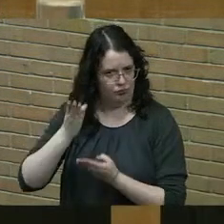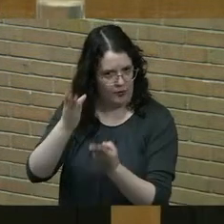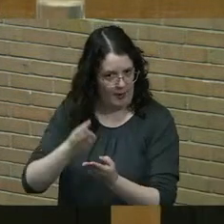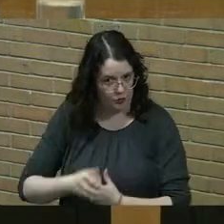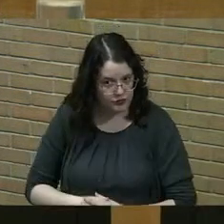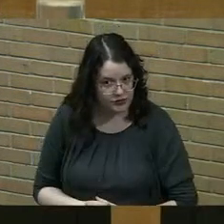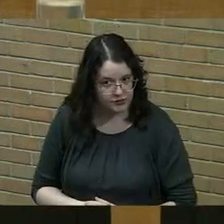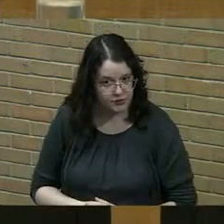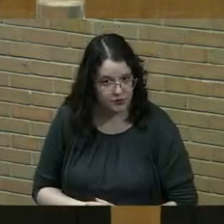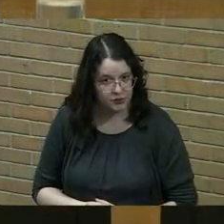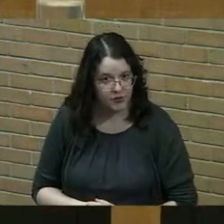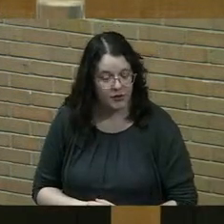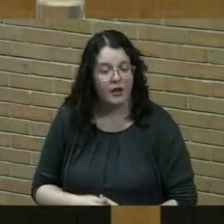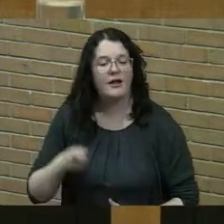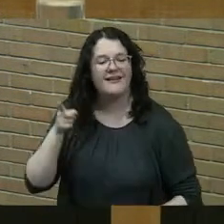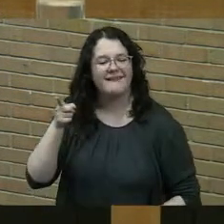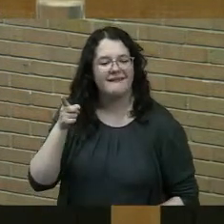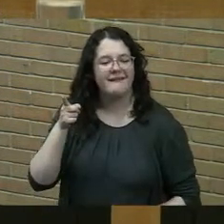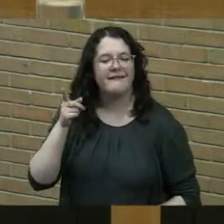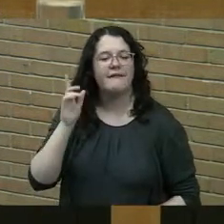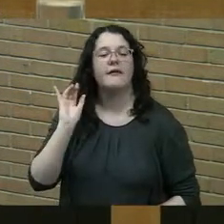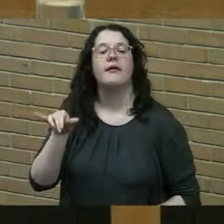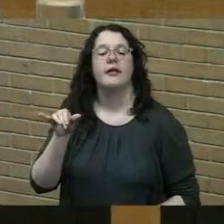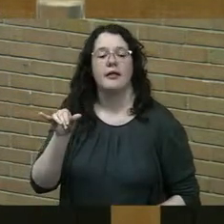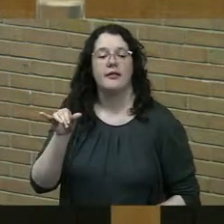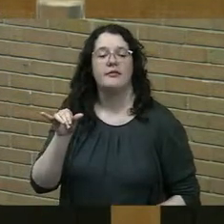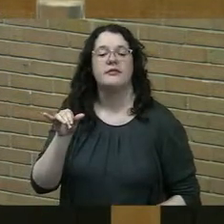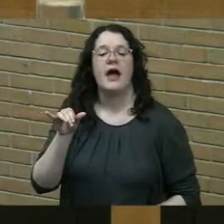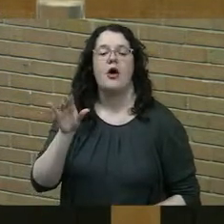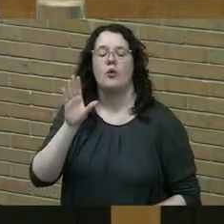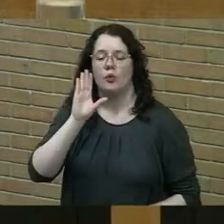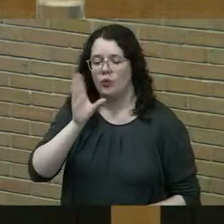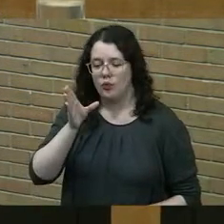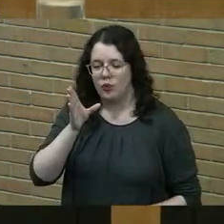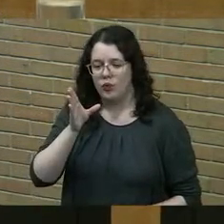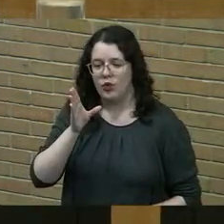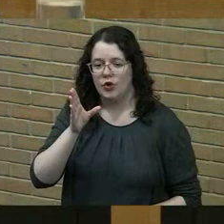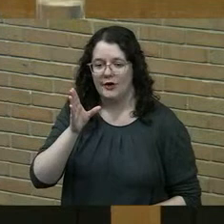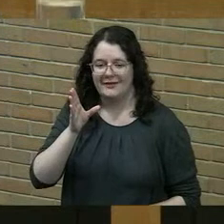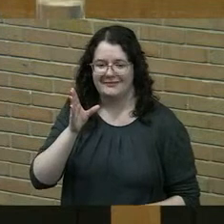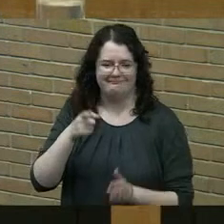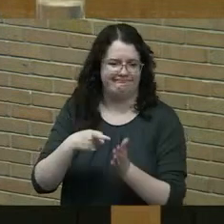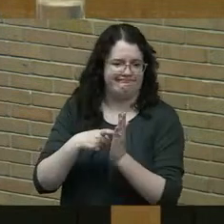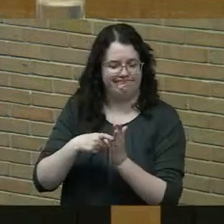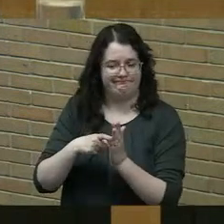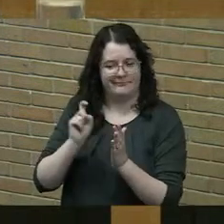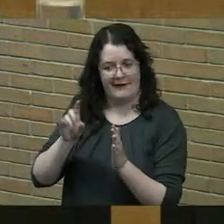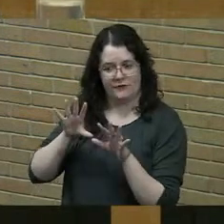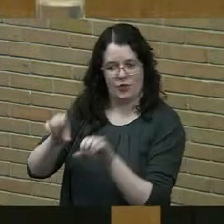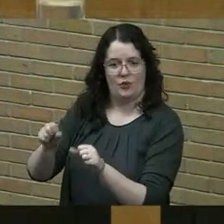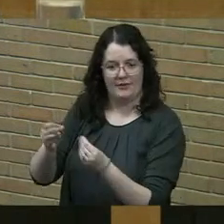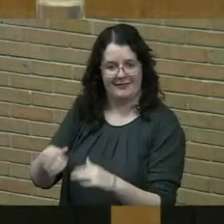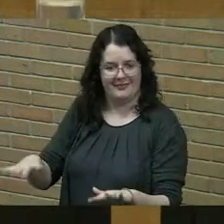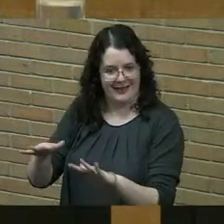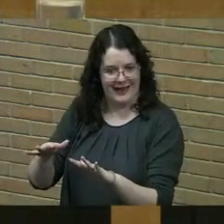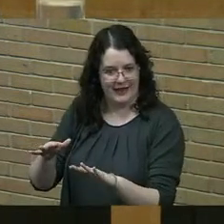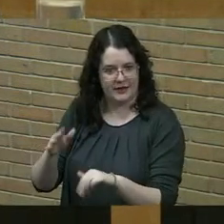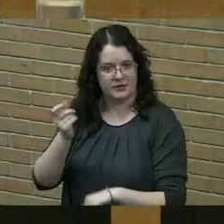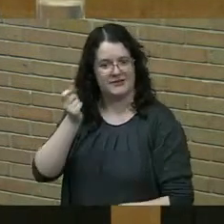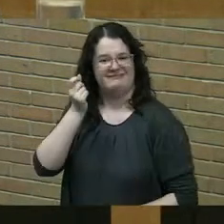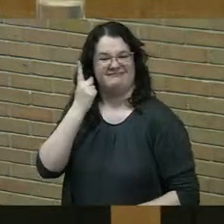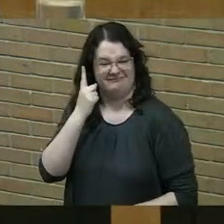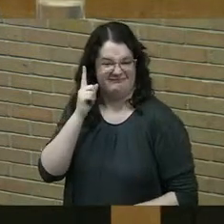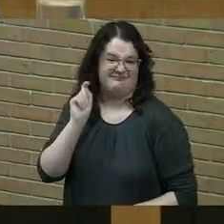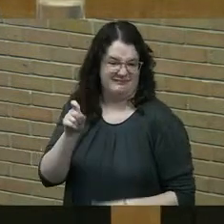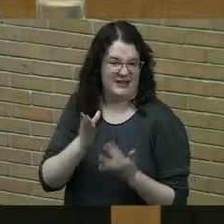would potentially involve a taking of land that would have to be done by eminent